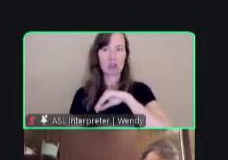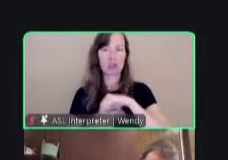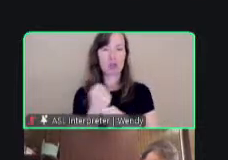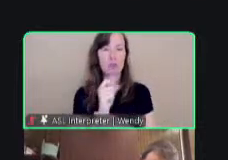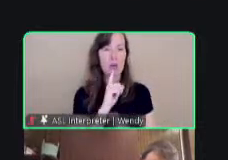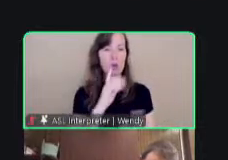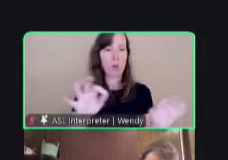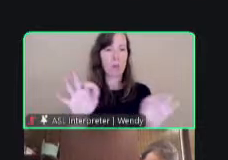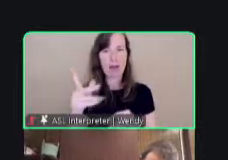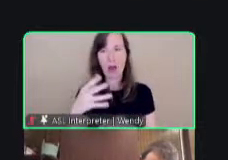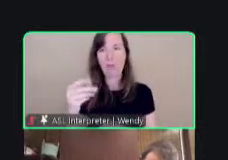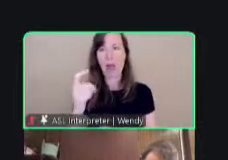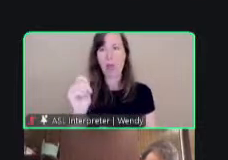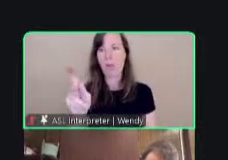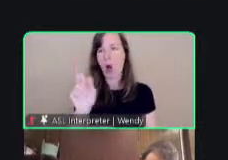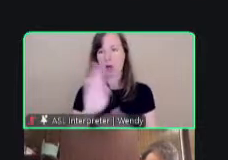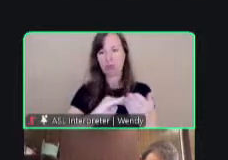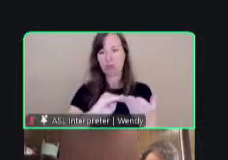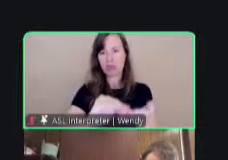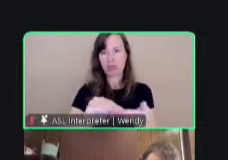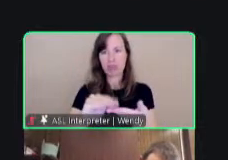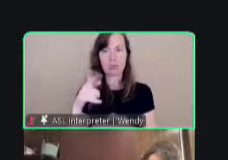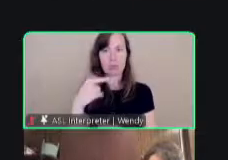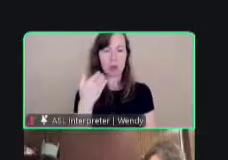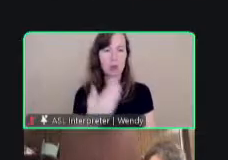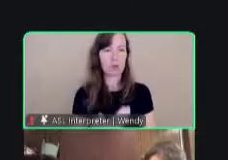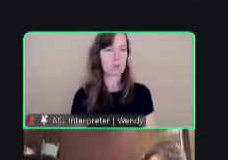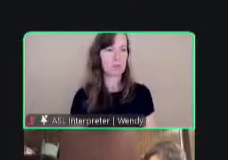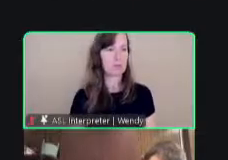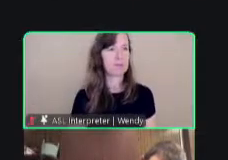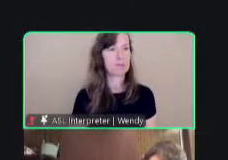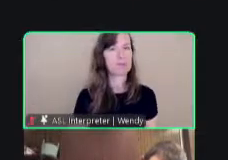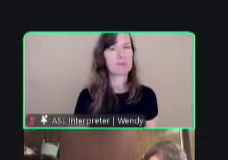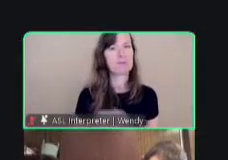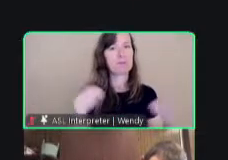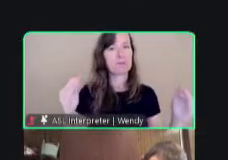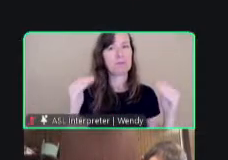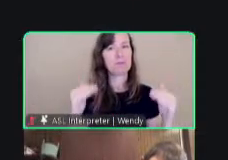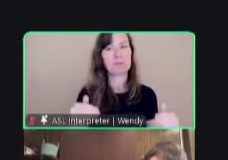parks are presentable. Next slide, please.